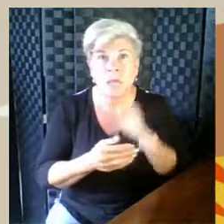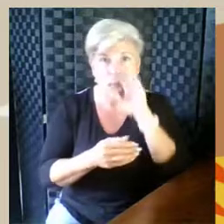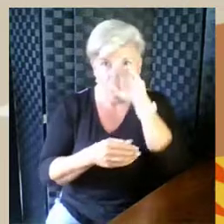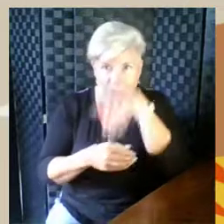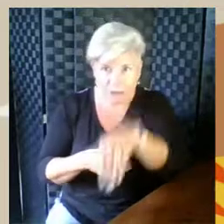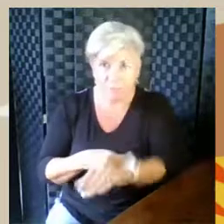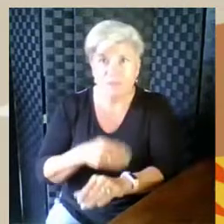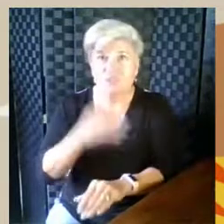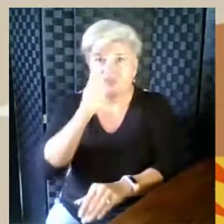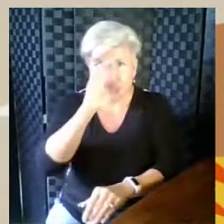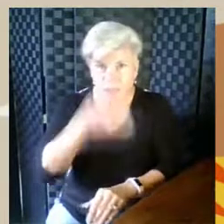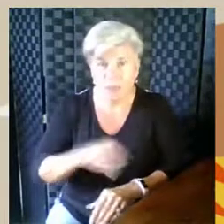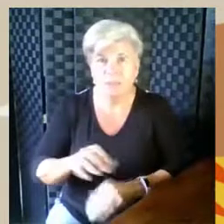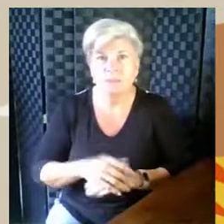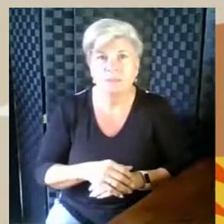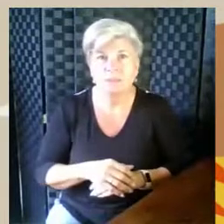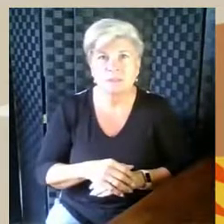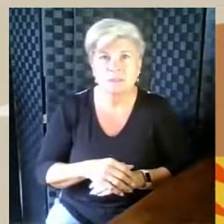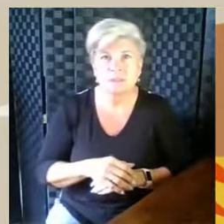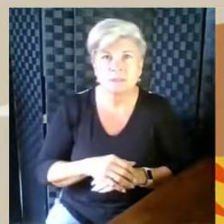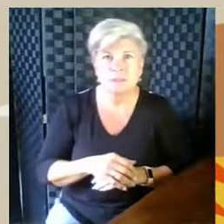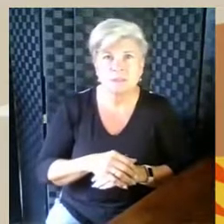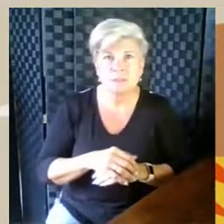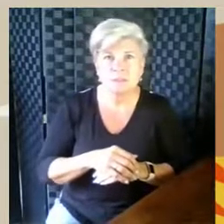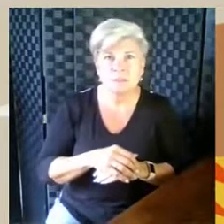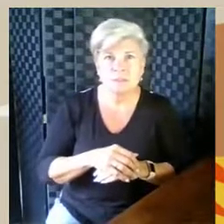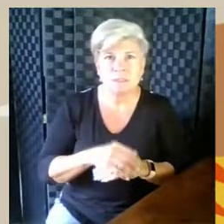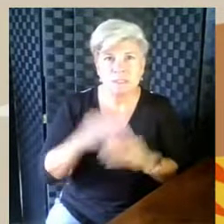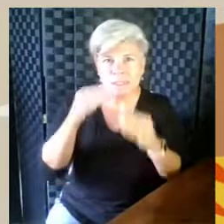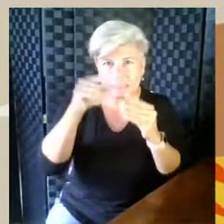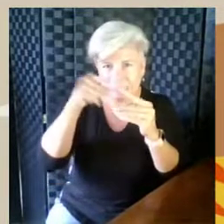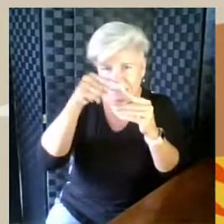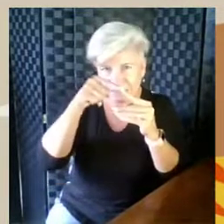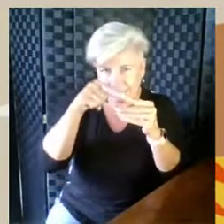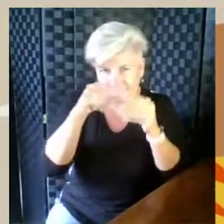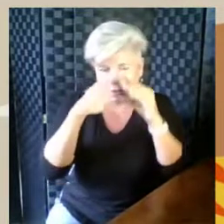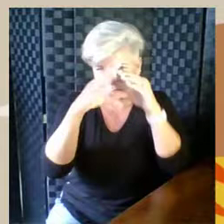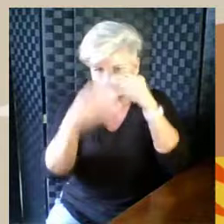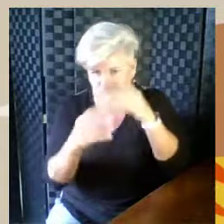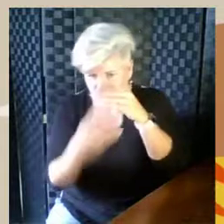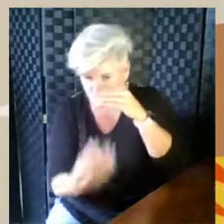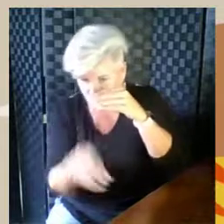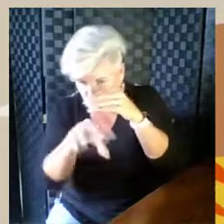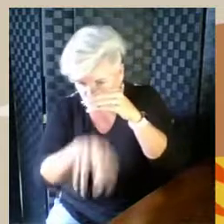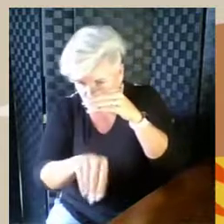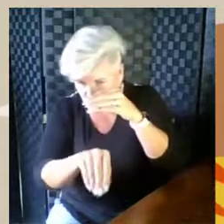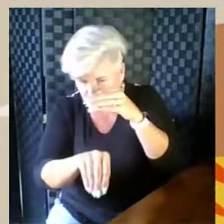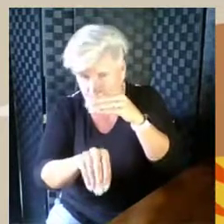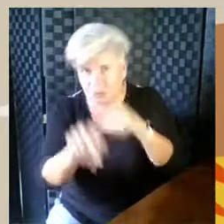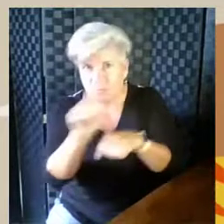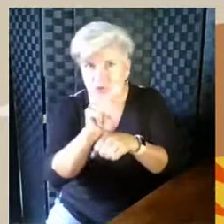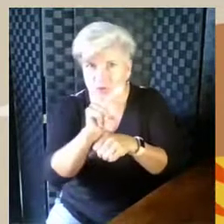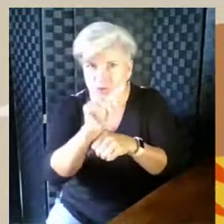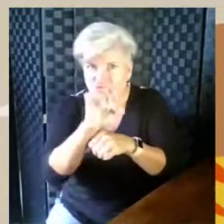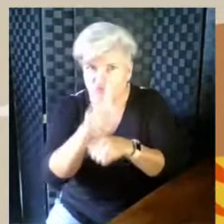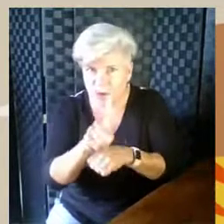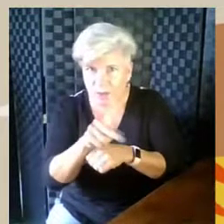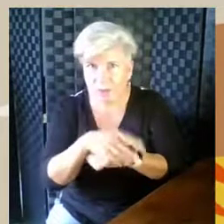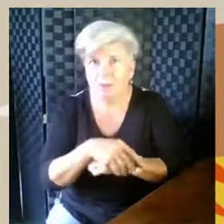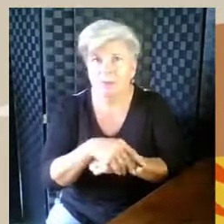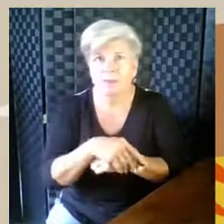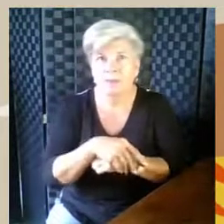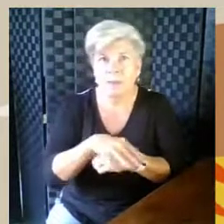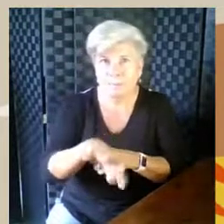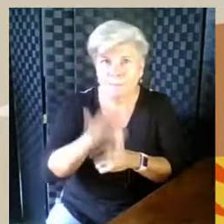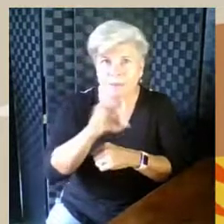elephant's trunk, the tip of an elephant's trunk. Elephants use their trunk. They